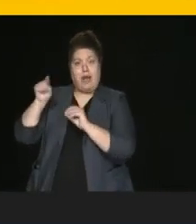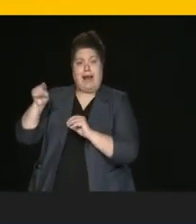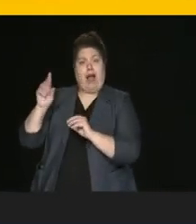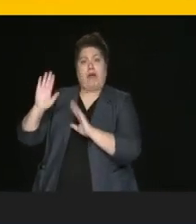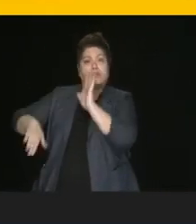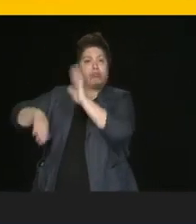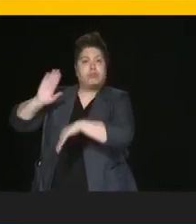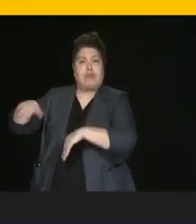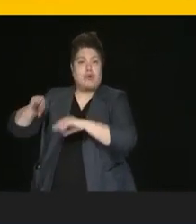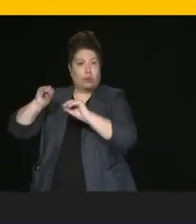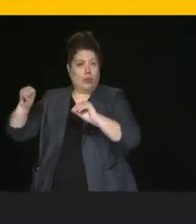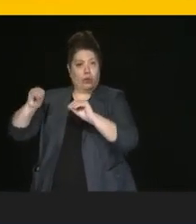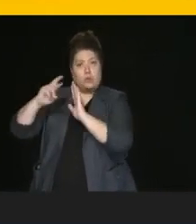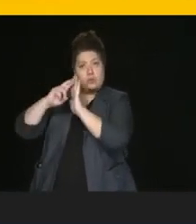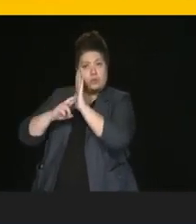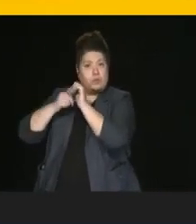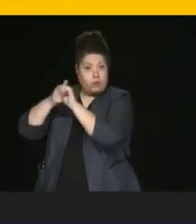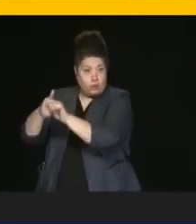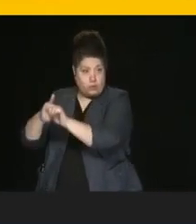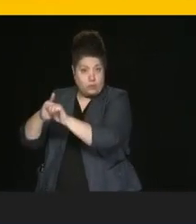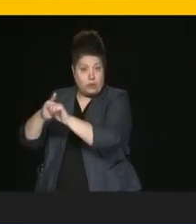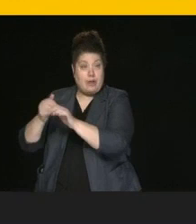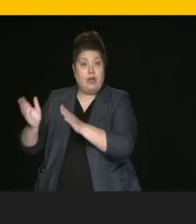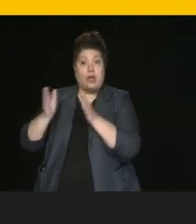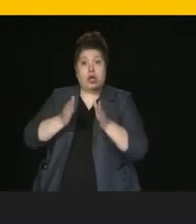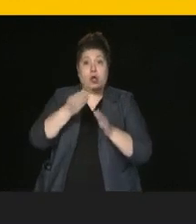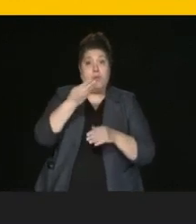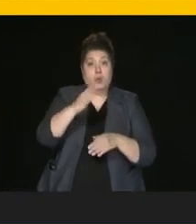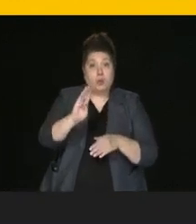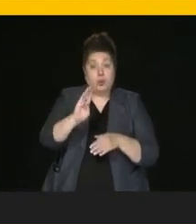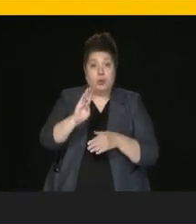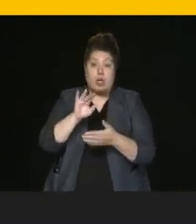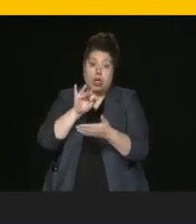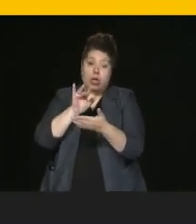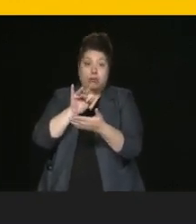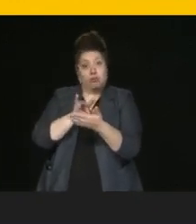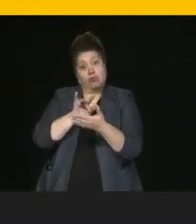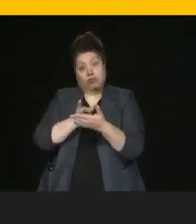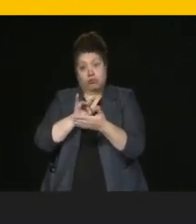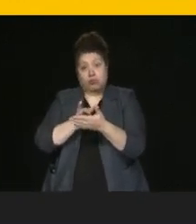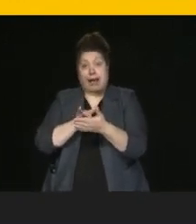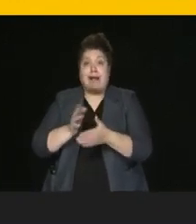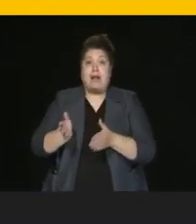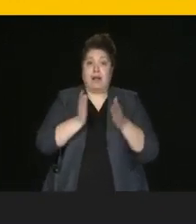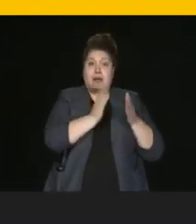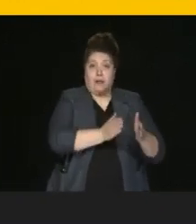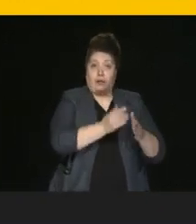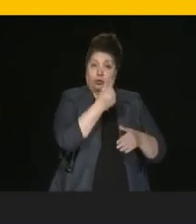The bars in blue and the best case scenario are in green.